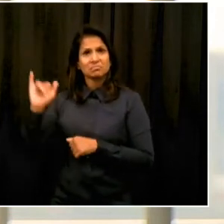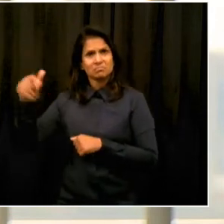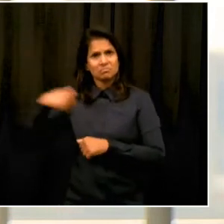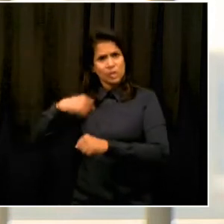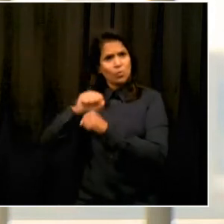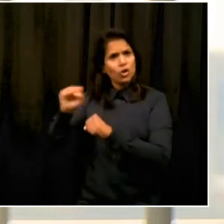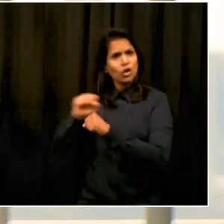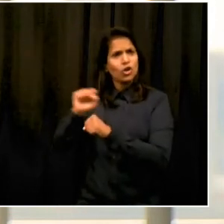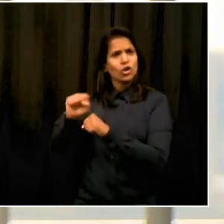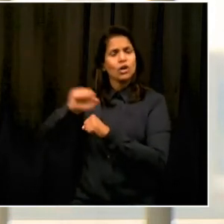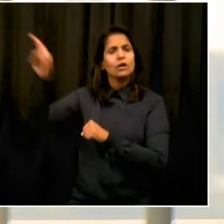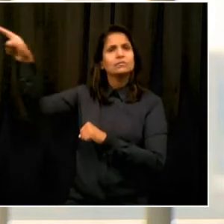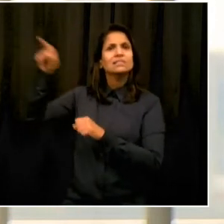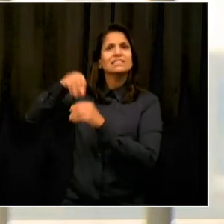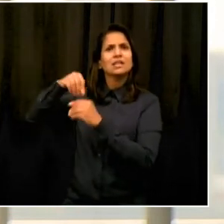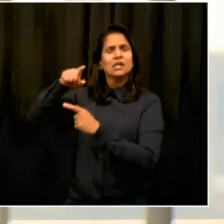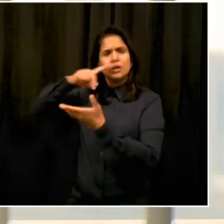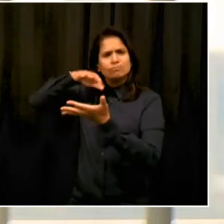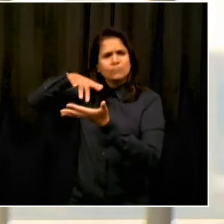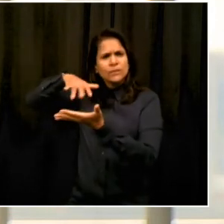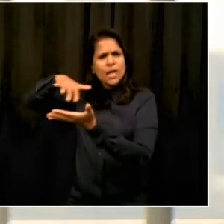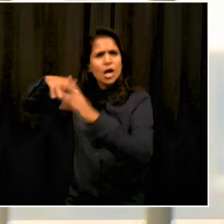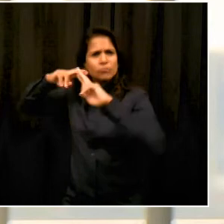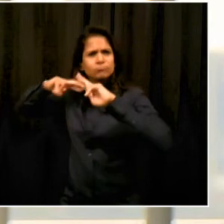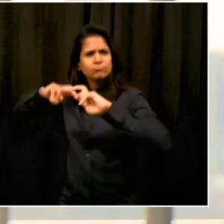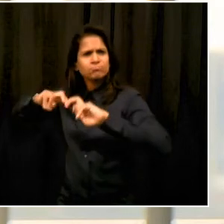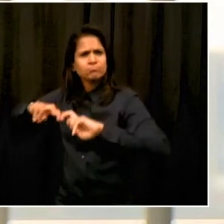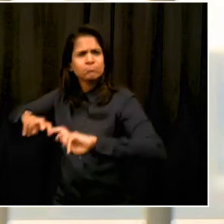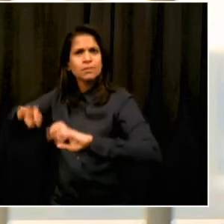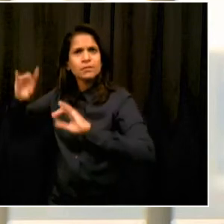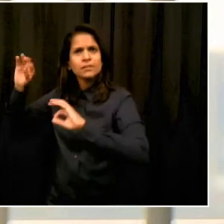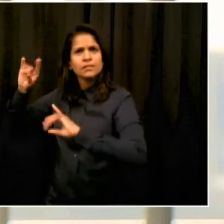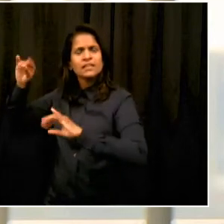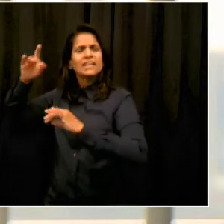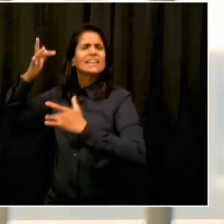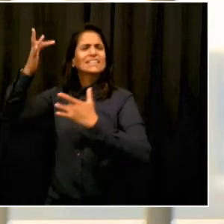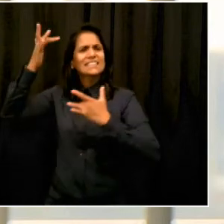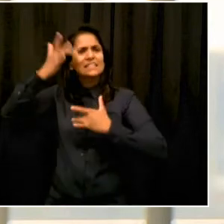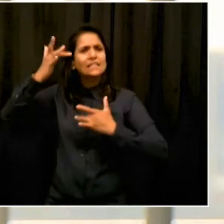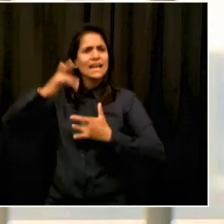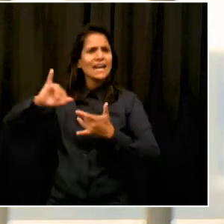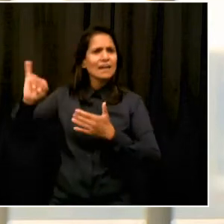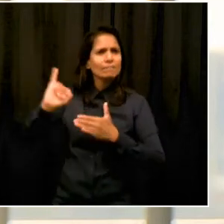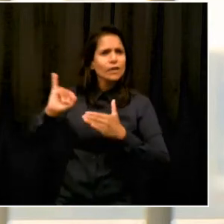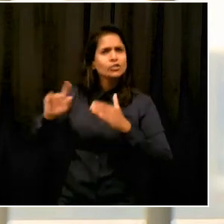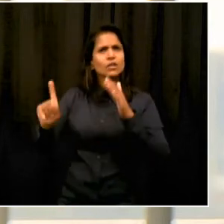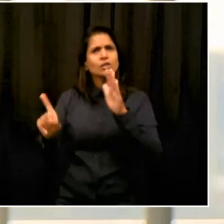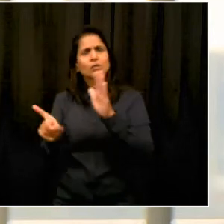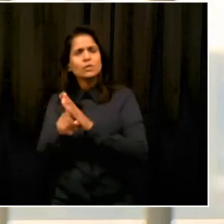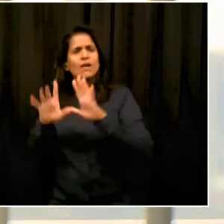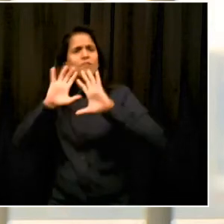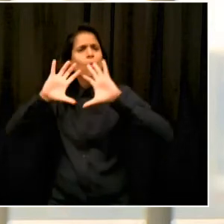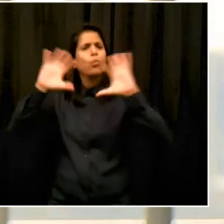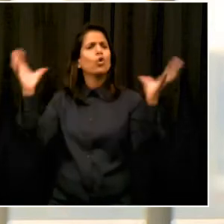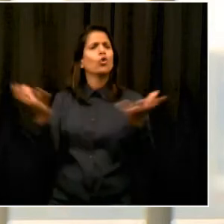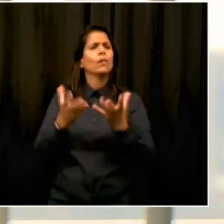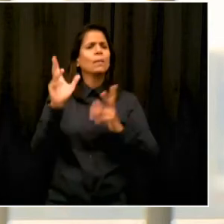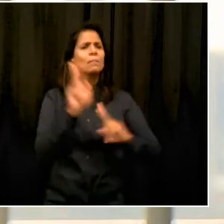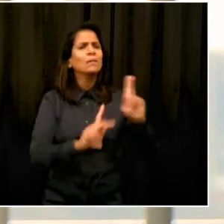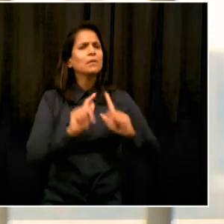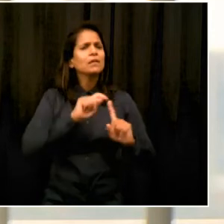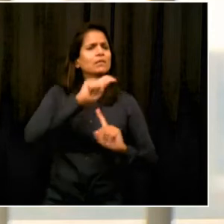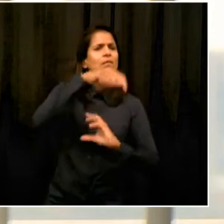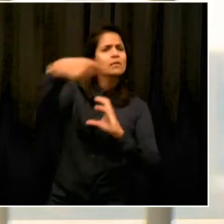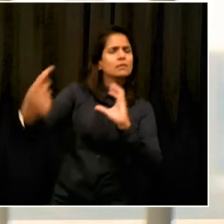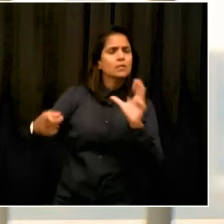had learned fighting epidemics from around the world, including, as James mentioned, the Ebola response here in New York City and in